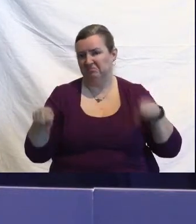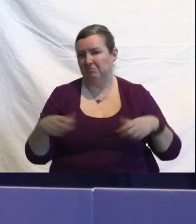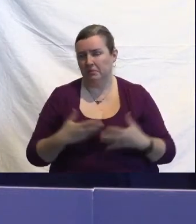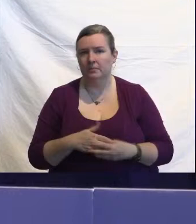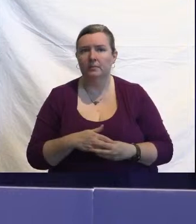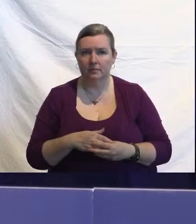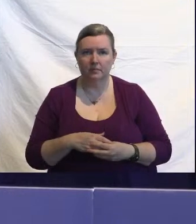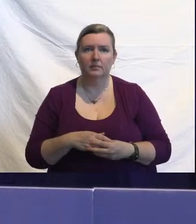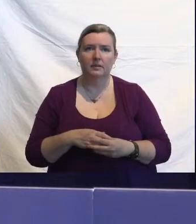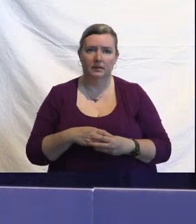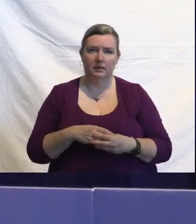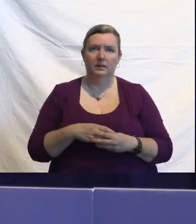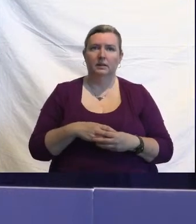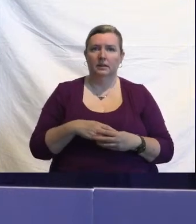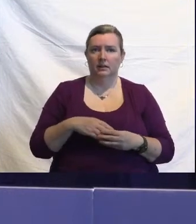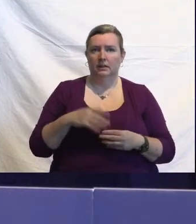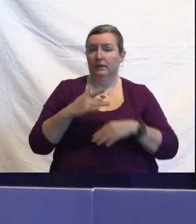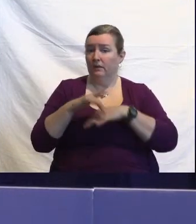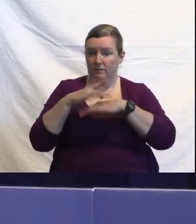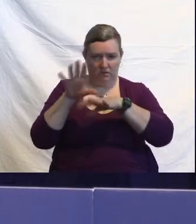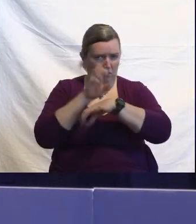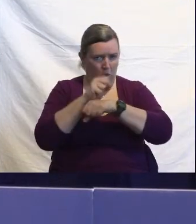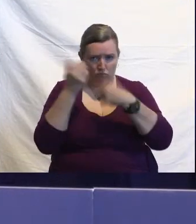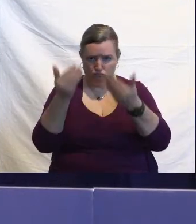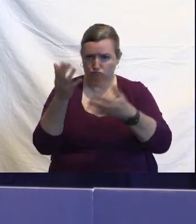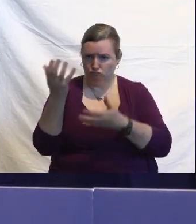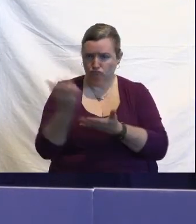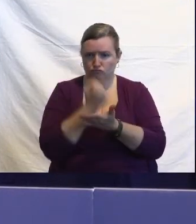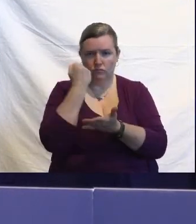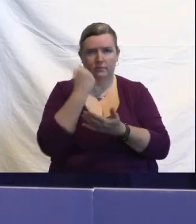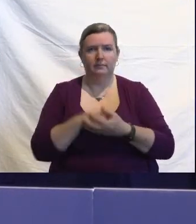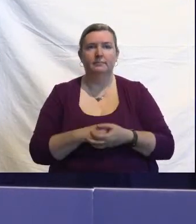appointments. The Department of Health is also working with county